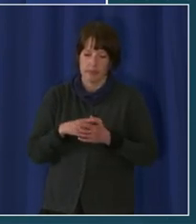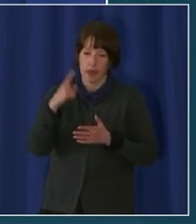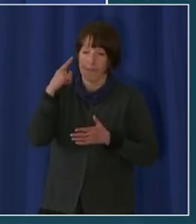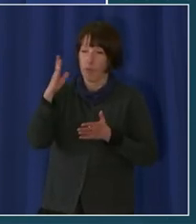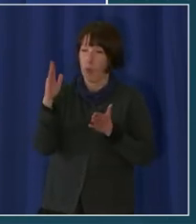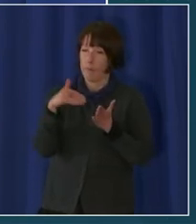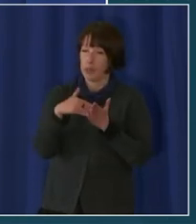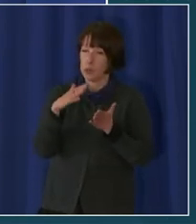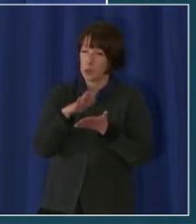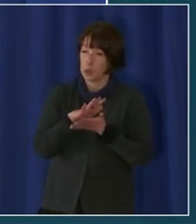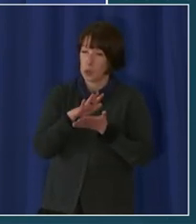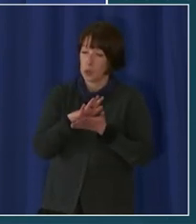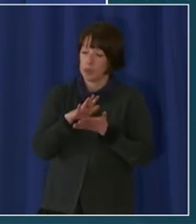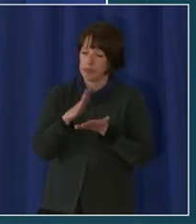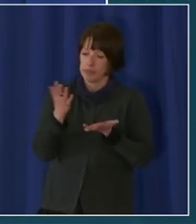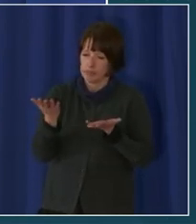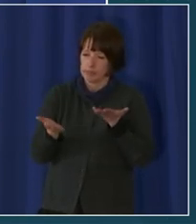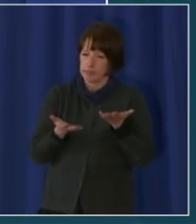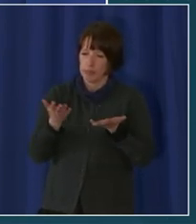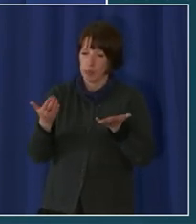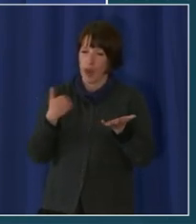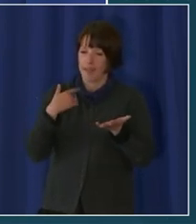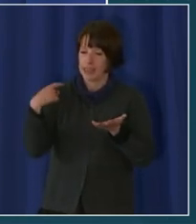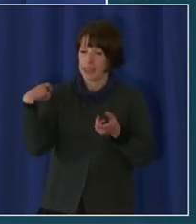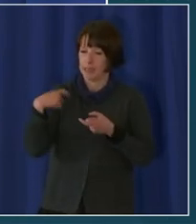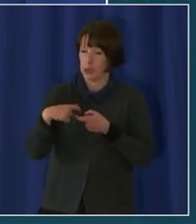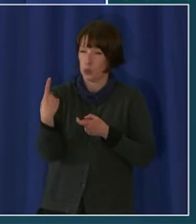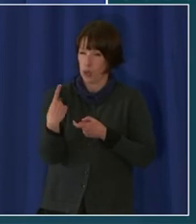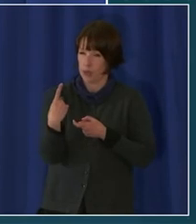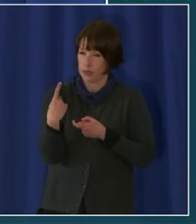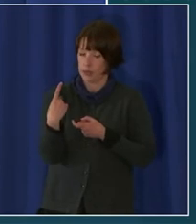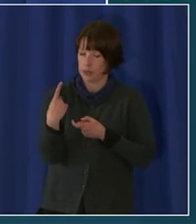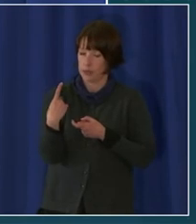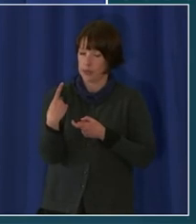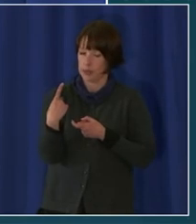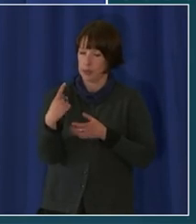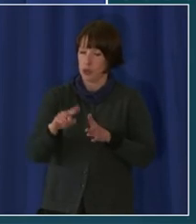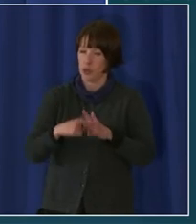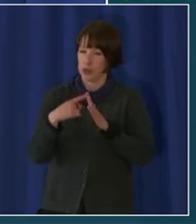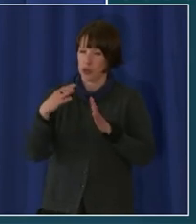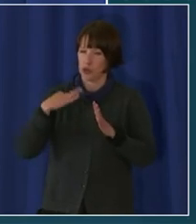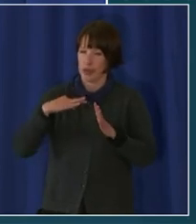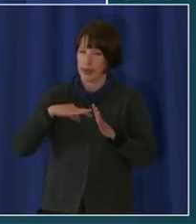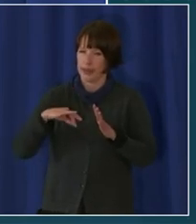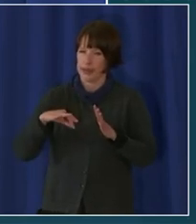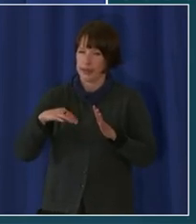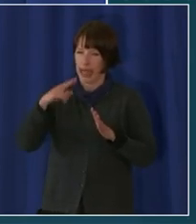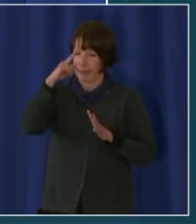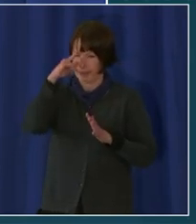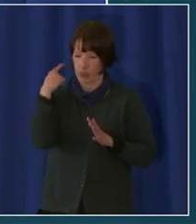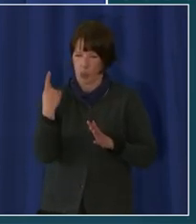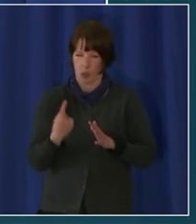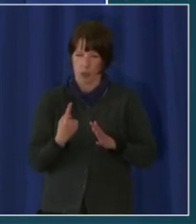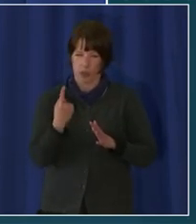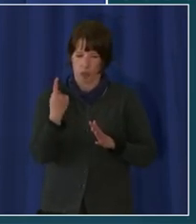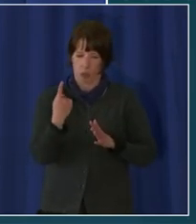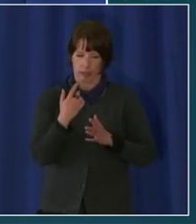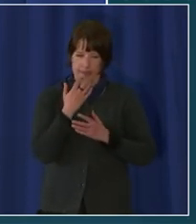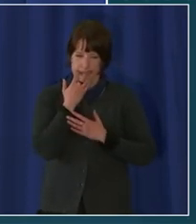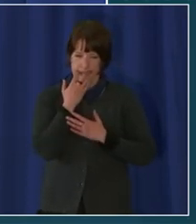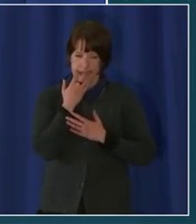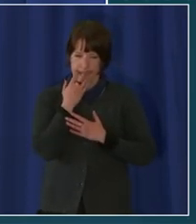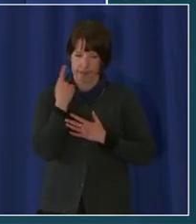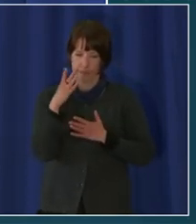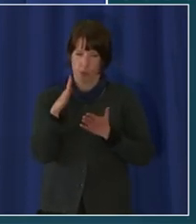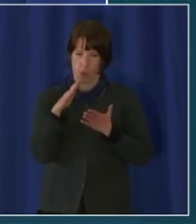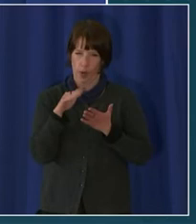For middle school, we have the Spanish 1 original credit. I believe that may be the only world language offered